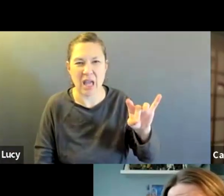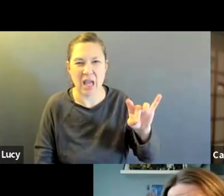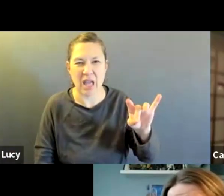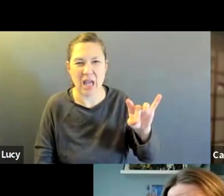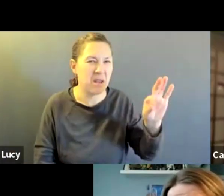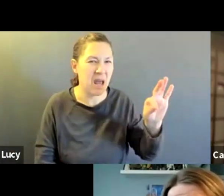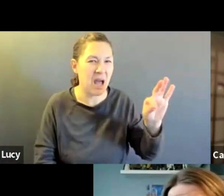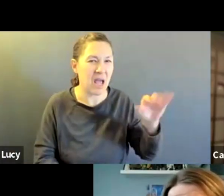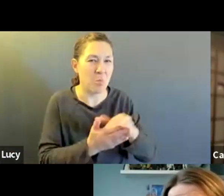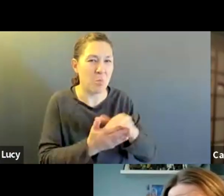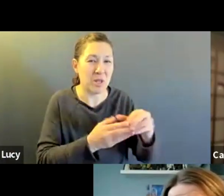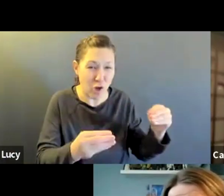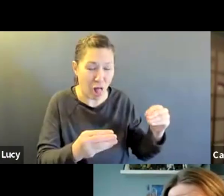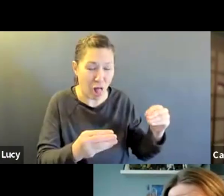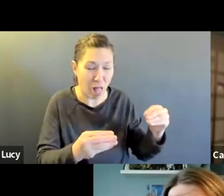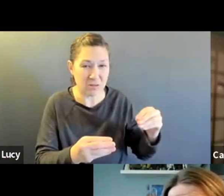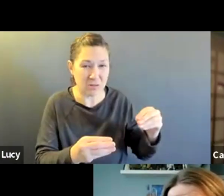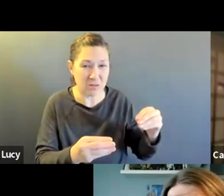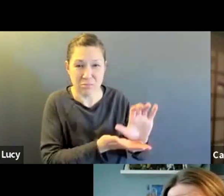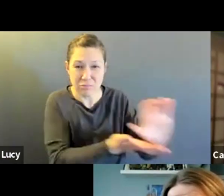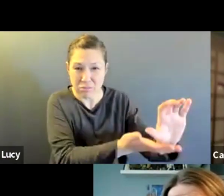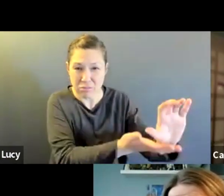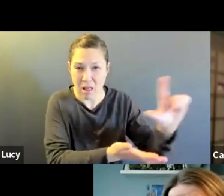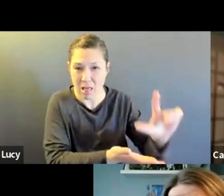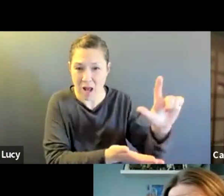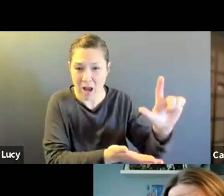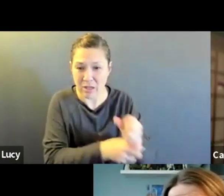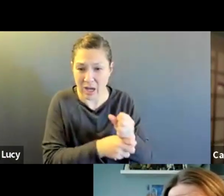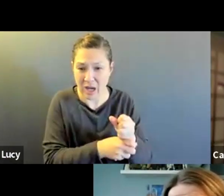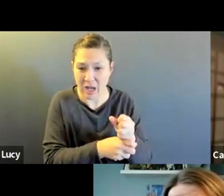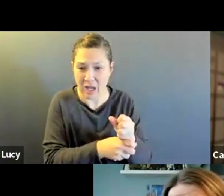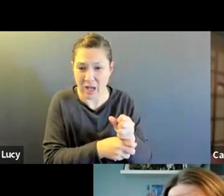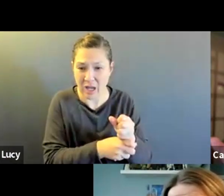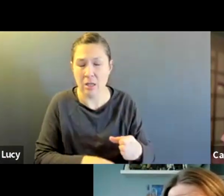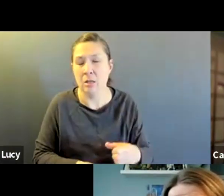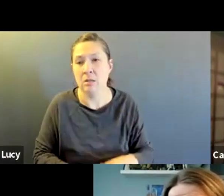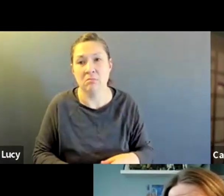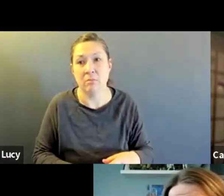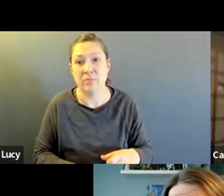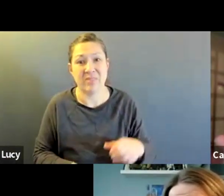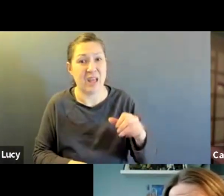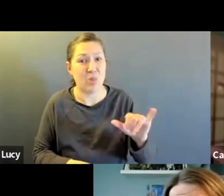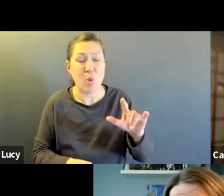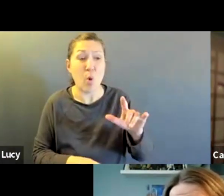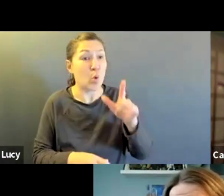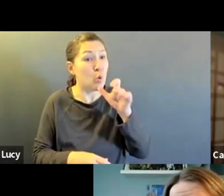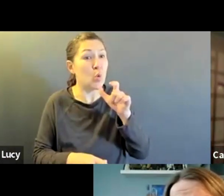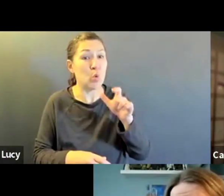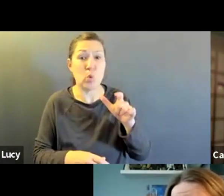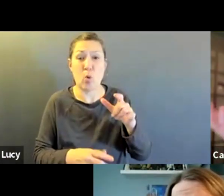libraries. And as noted before, it's going to be the most marginalized and underserved people that are going to get hit the